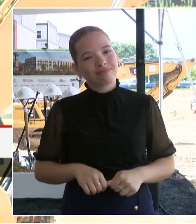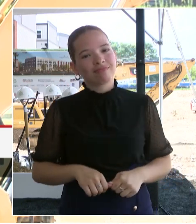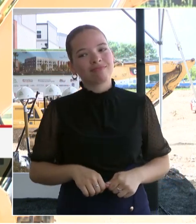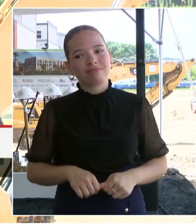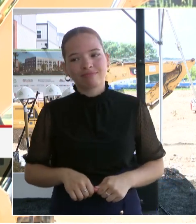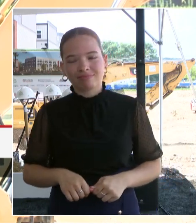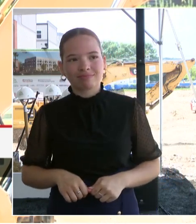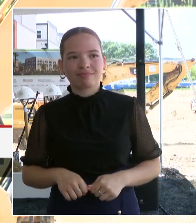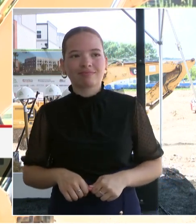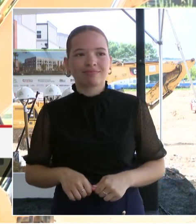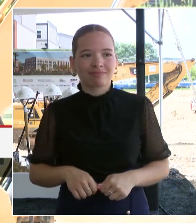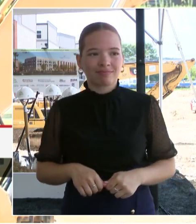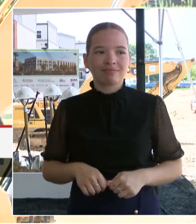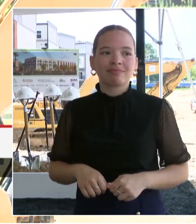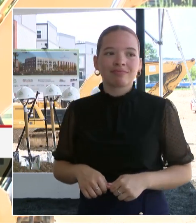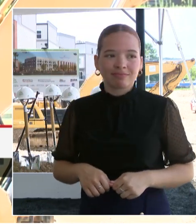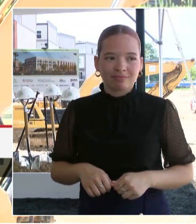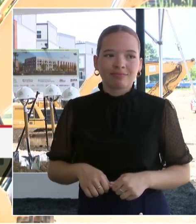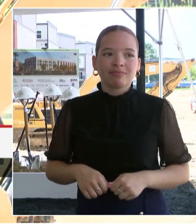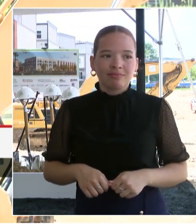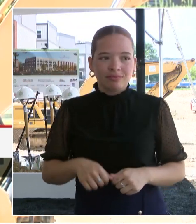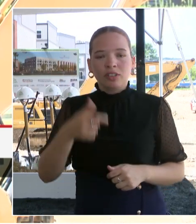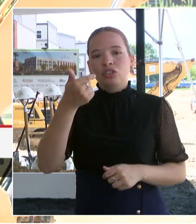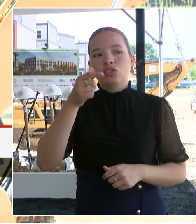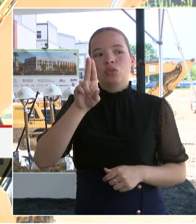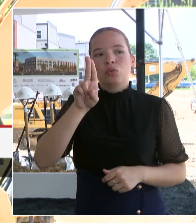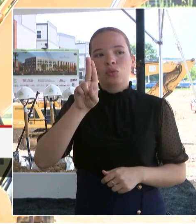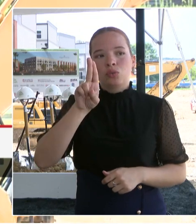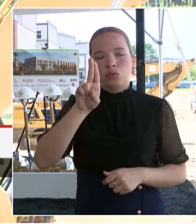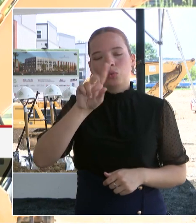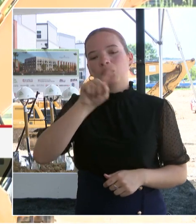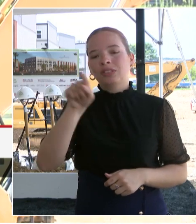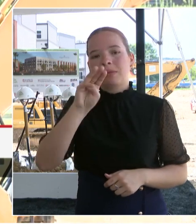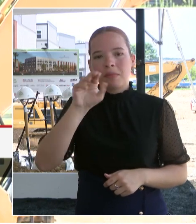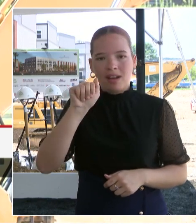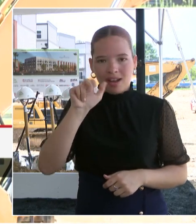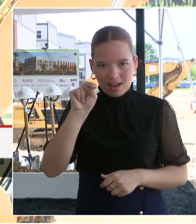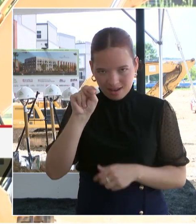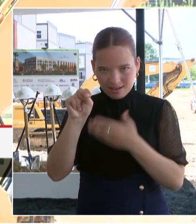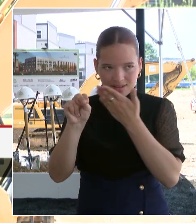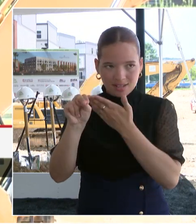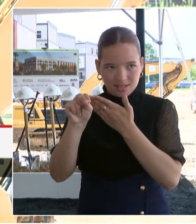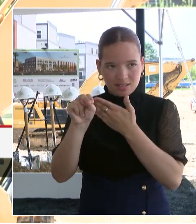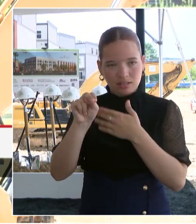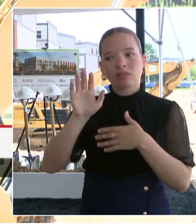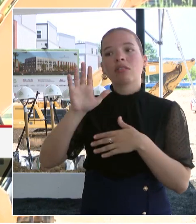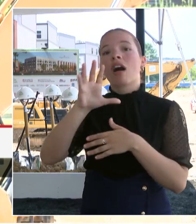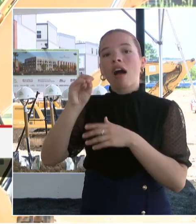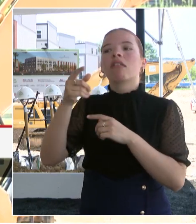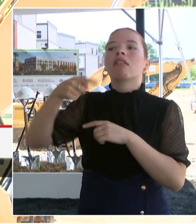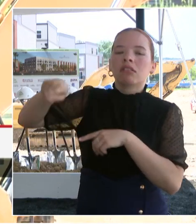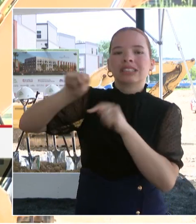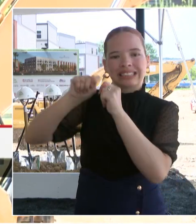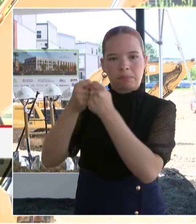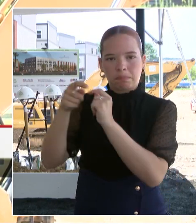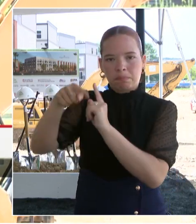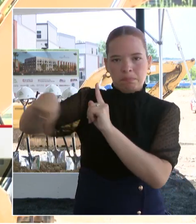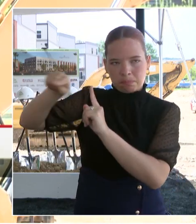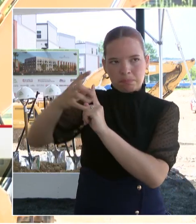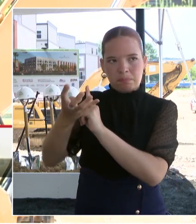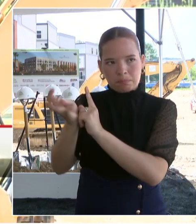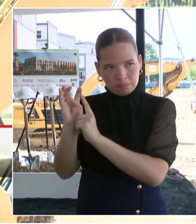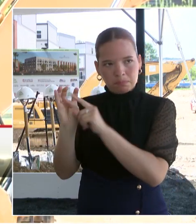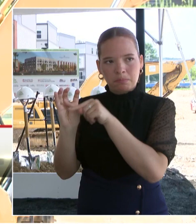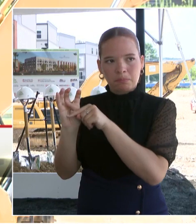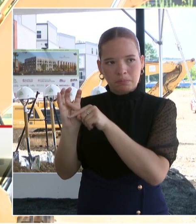Bernard Guzman, and those of you who have been involved in projects like this, you know it doesn't happen without attorneys. So Salma Khalid was the project attorney on this from